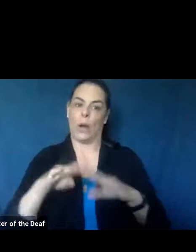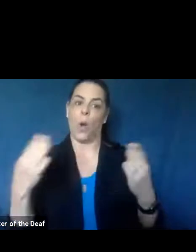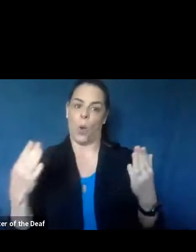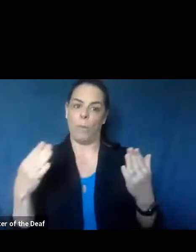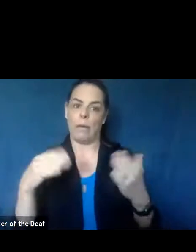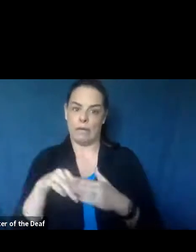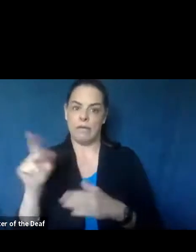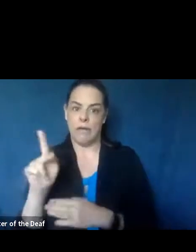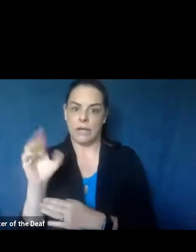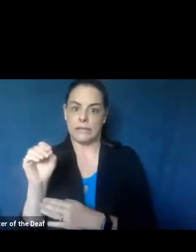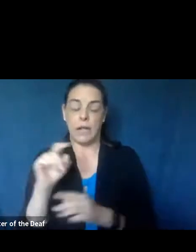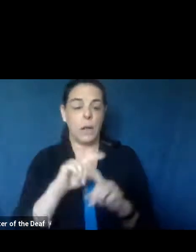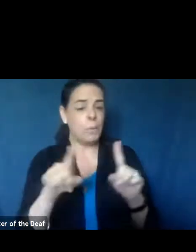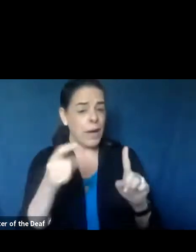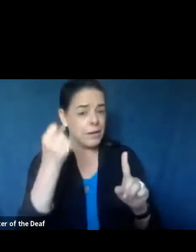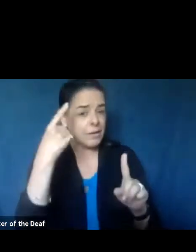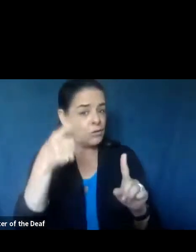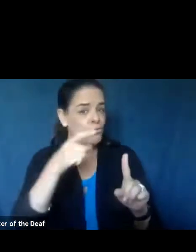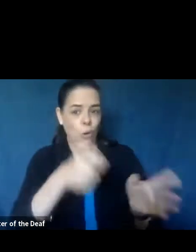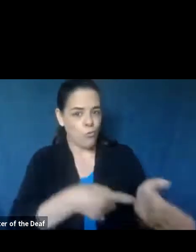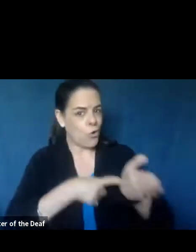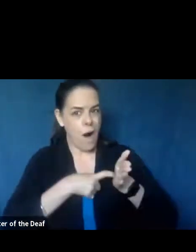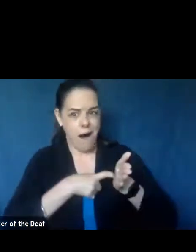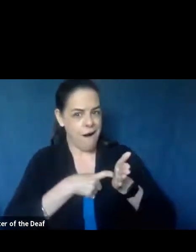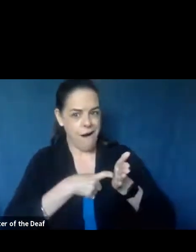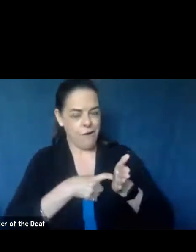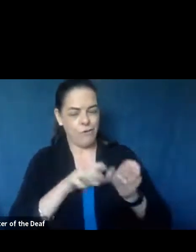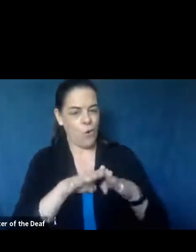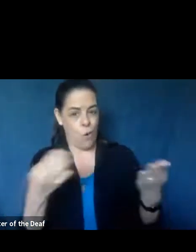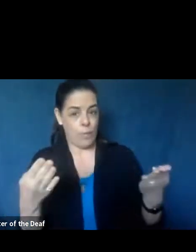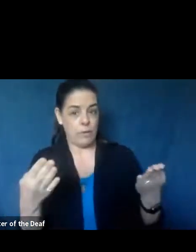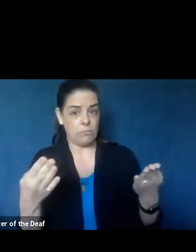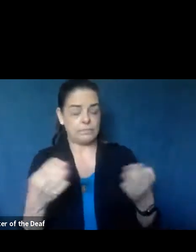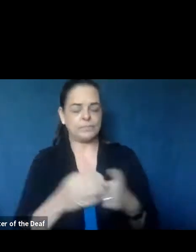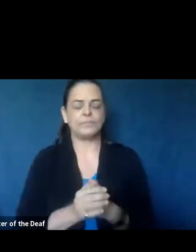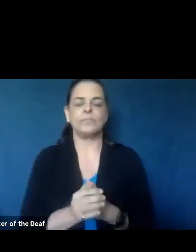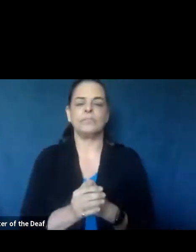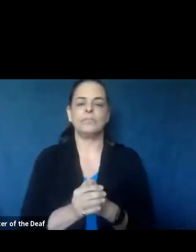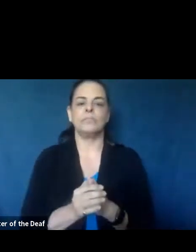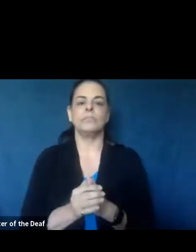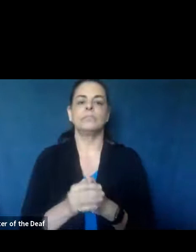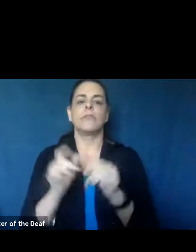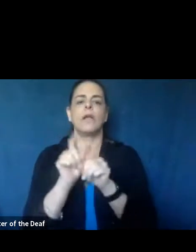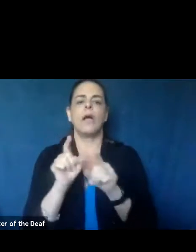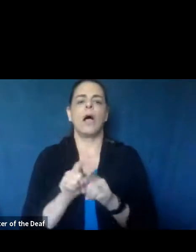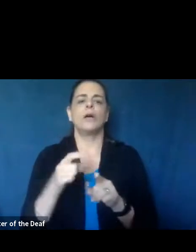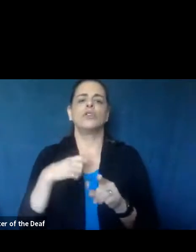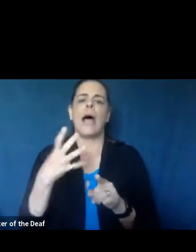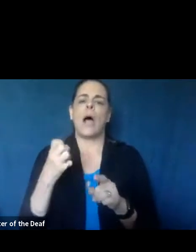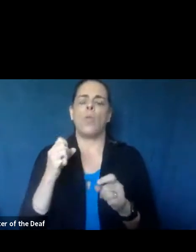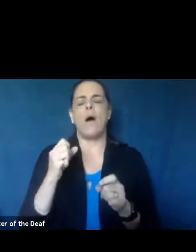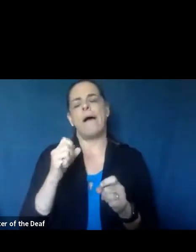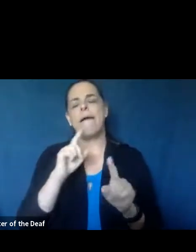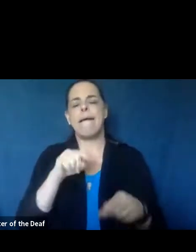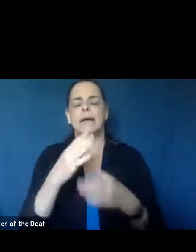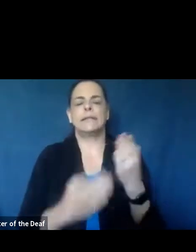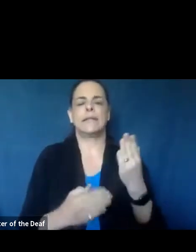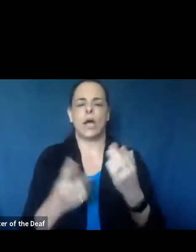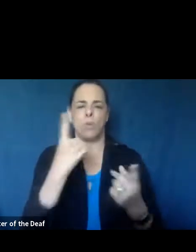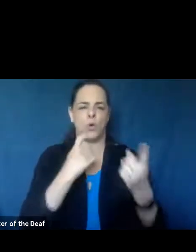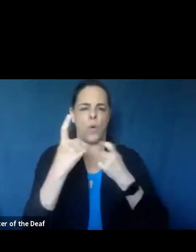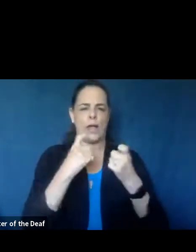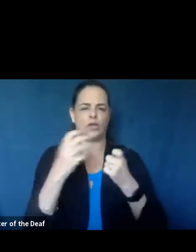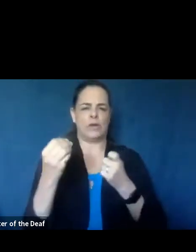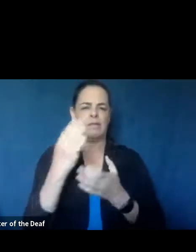County, but no one is required to reopen. I also want to take a minute to address some questions and feedback we are